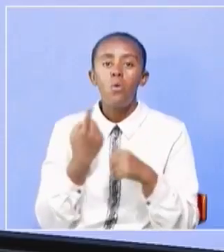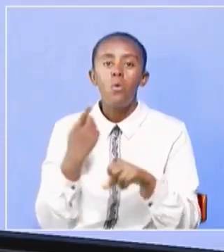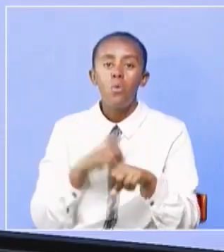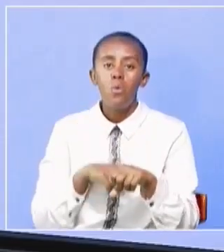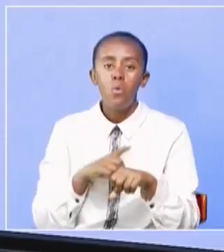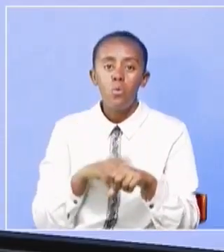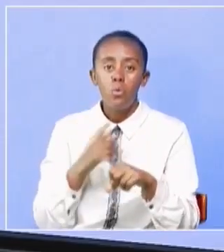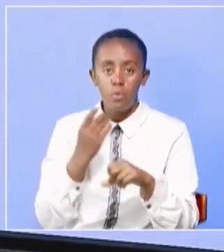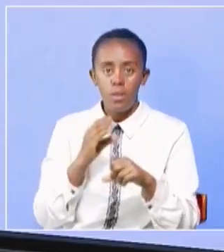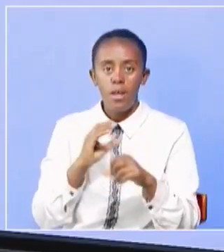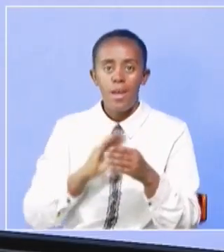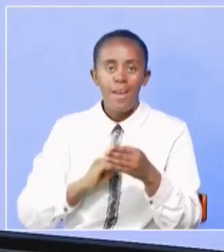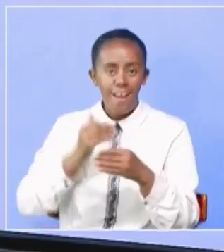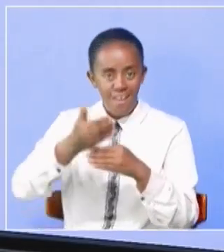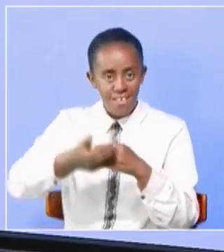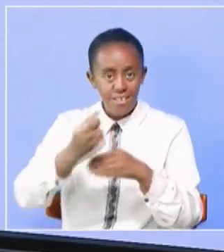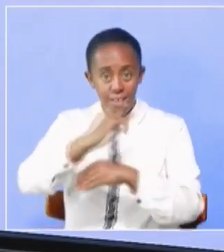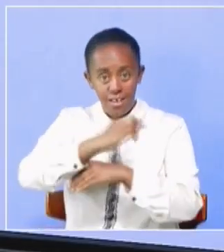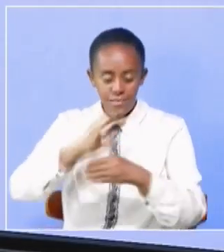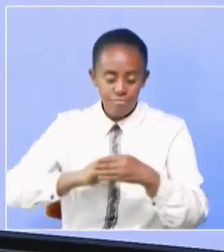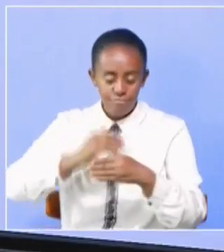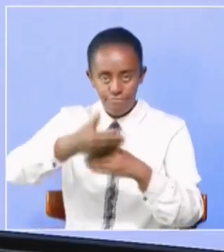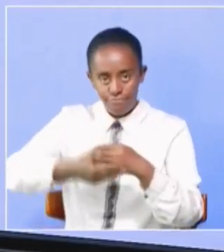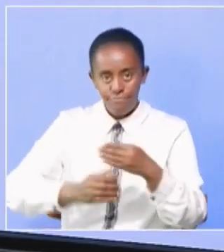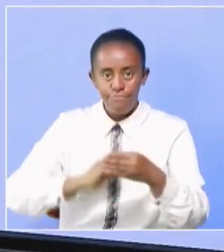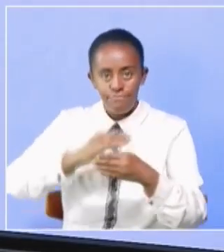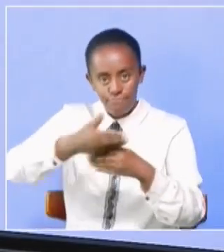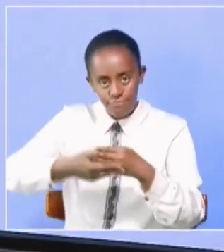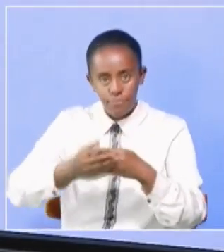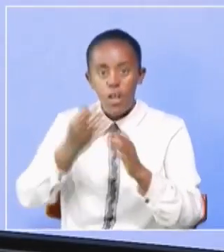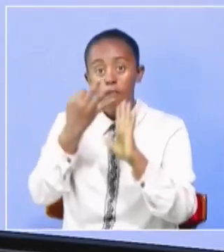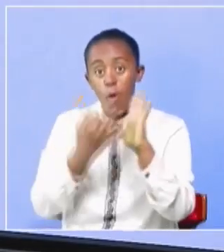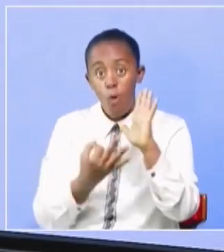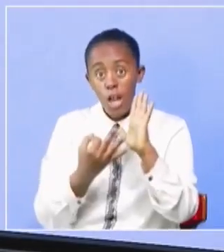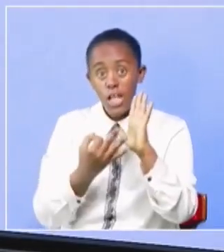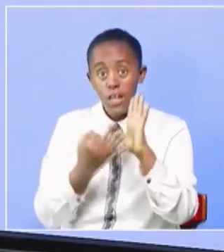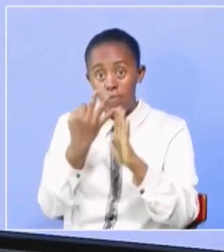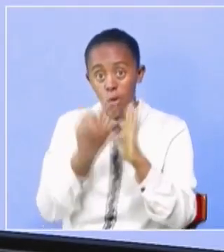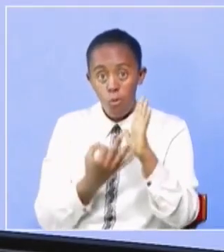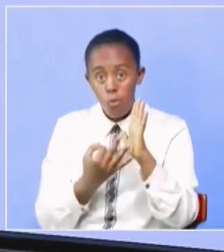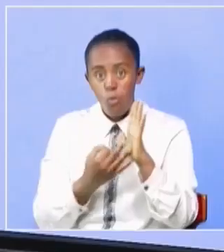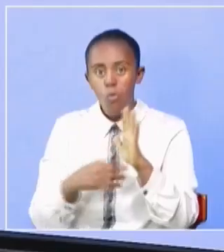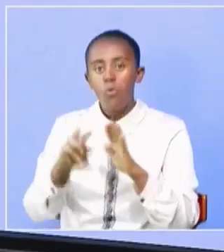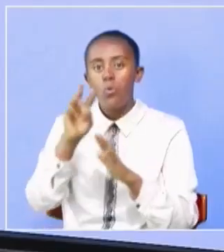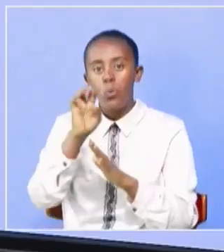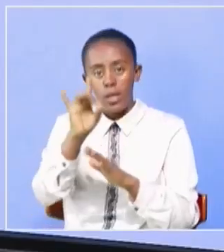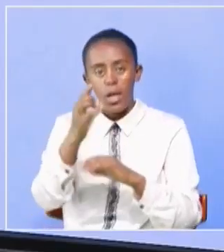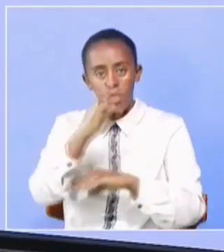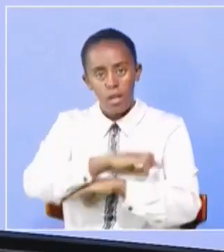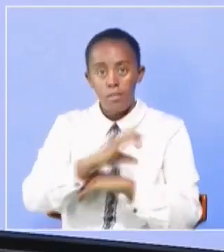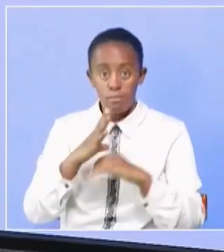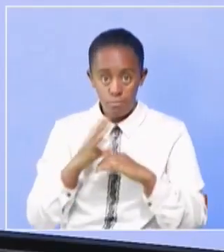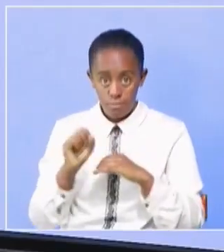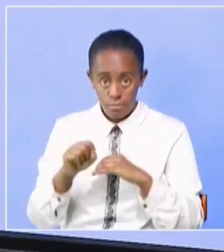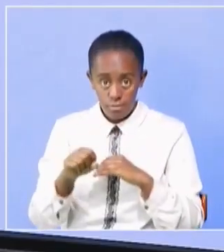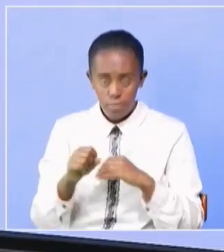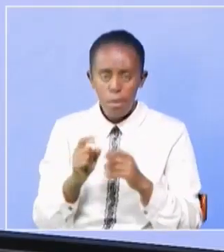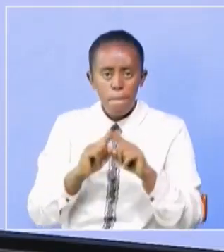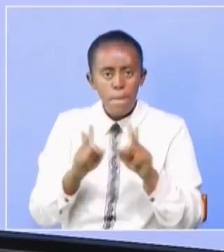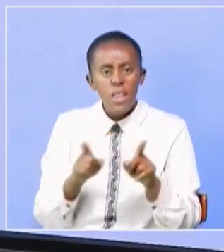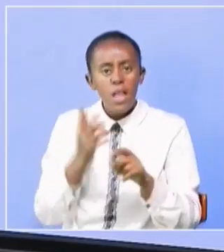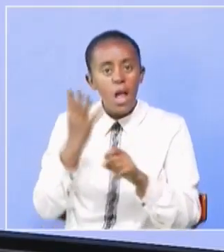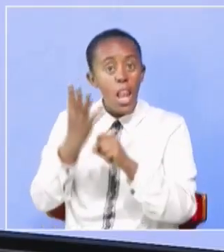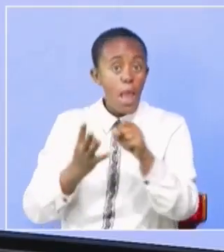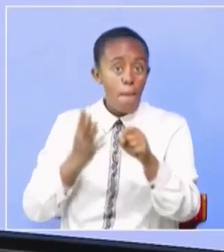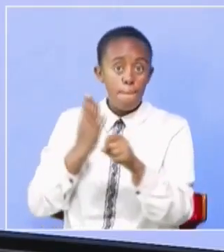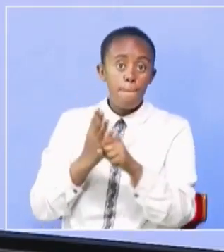the calendar, February, the month February has 28 days. But in the case of a